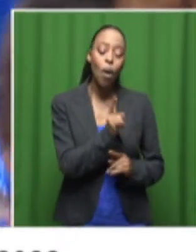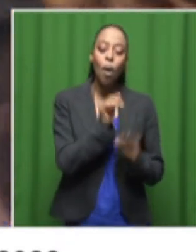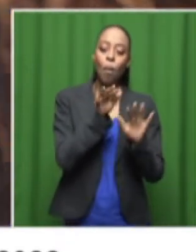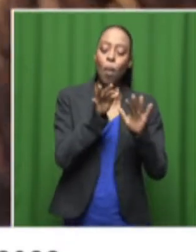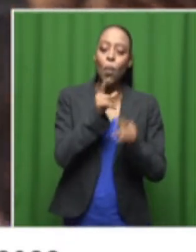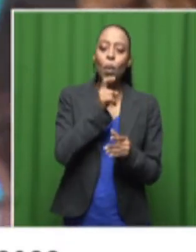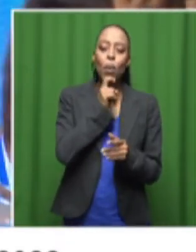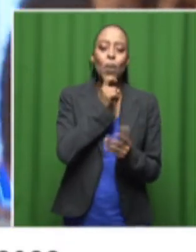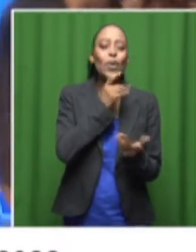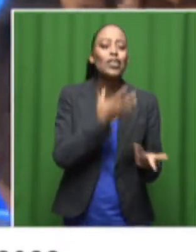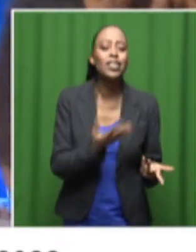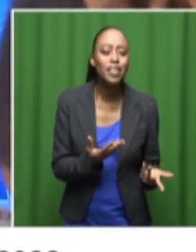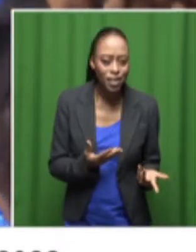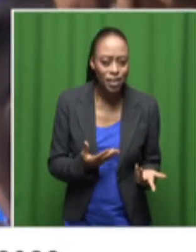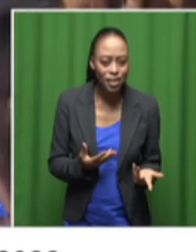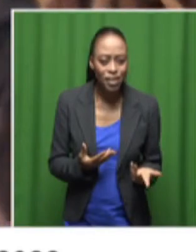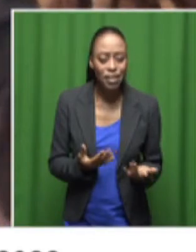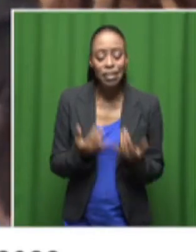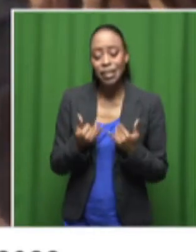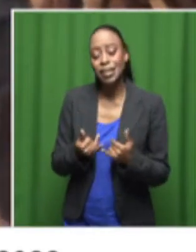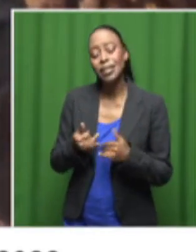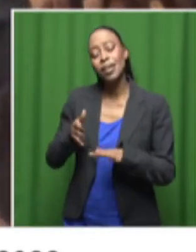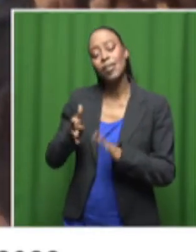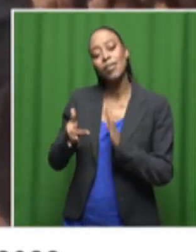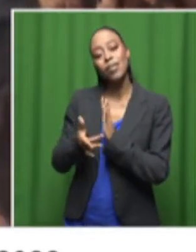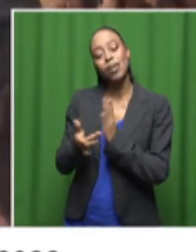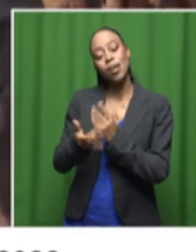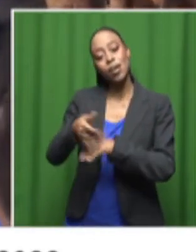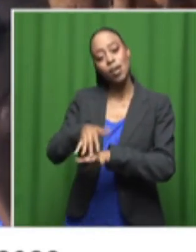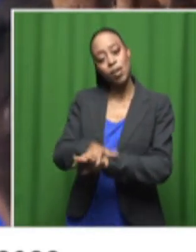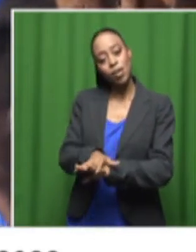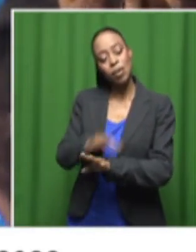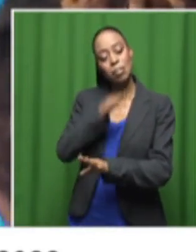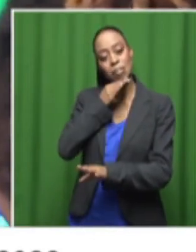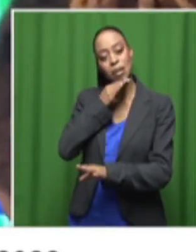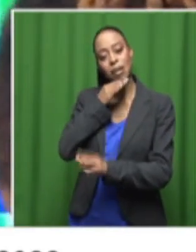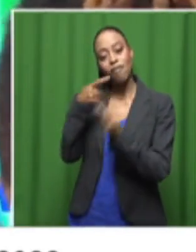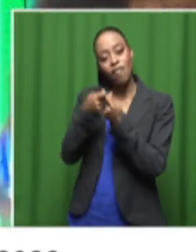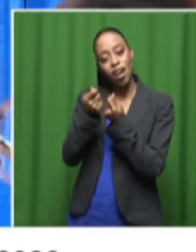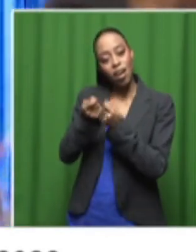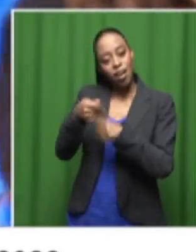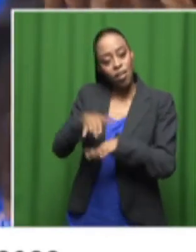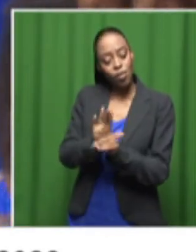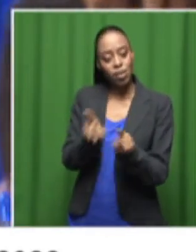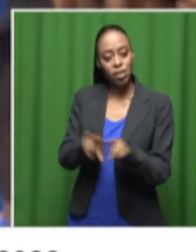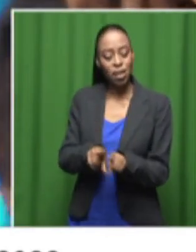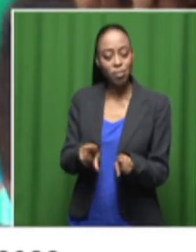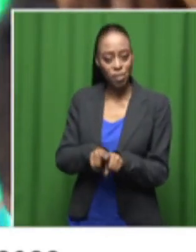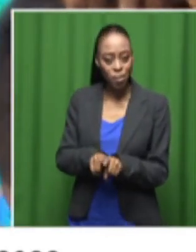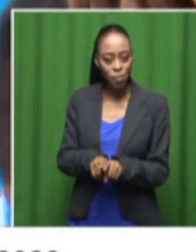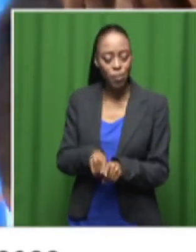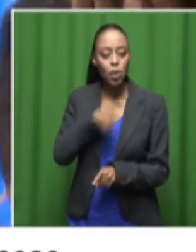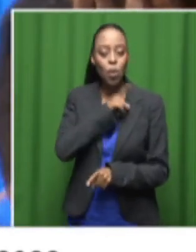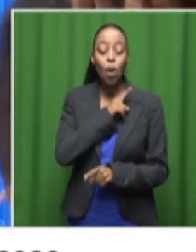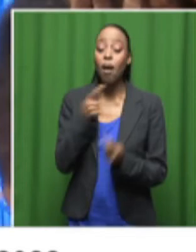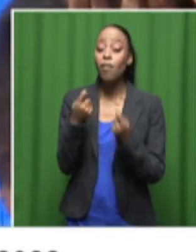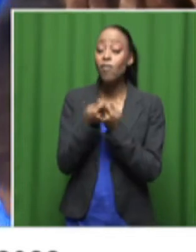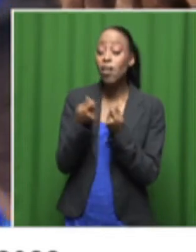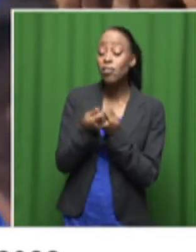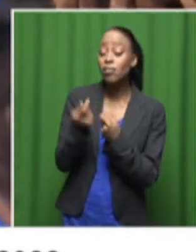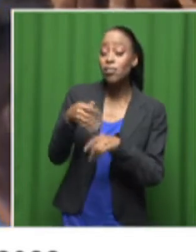industry. When you talk about digital inclusion, you talk about financial inclusion. And